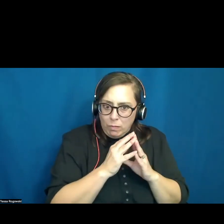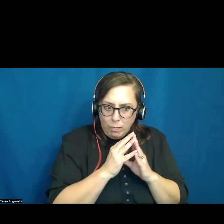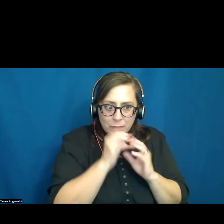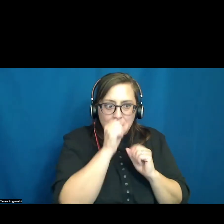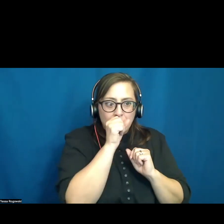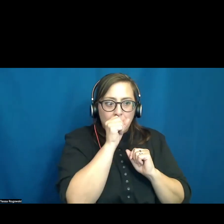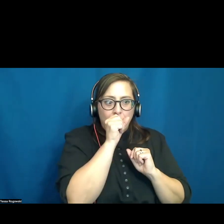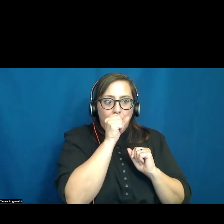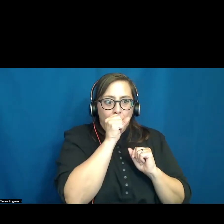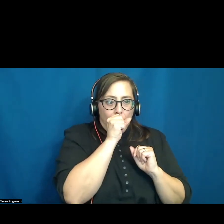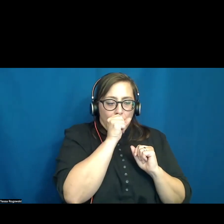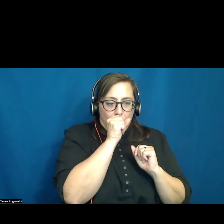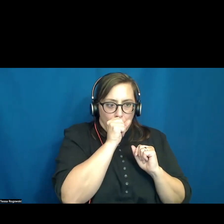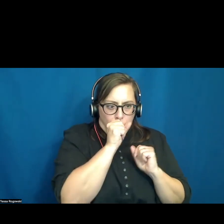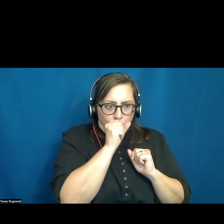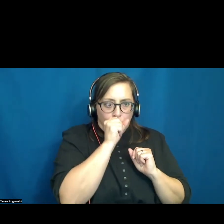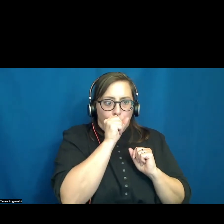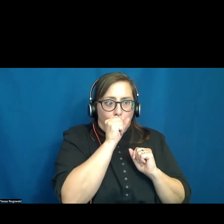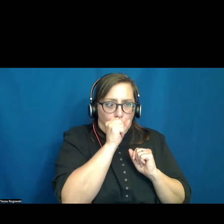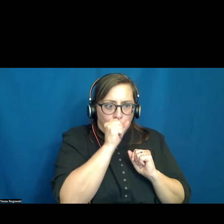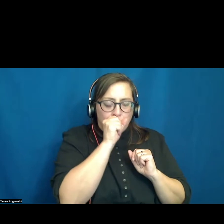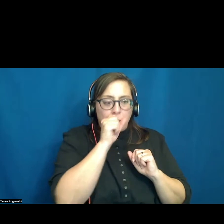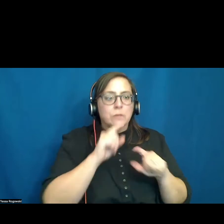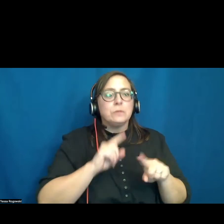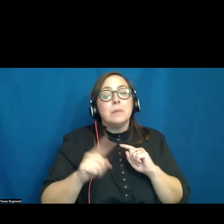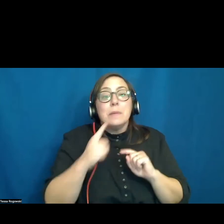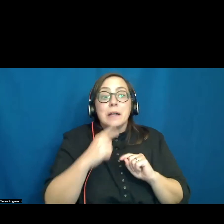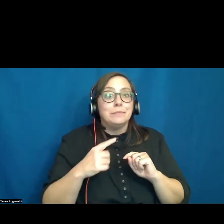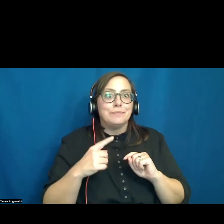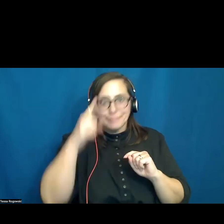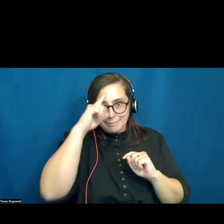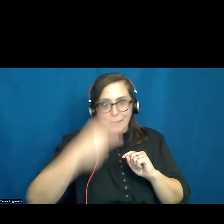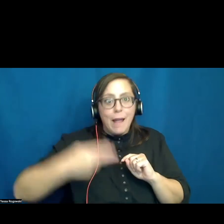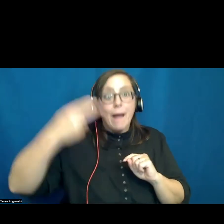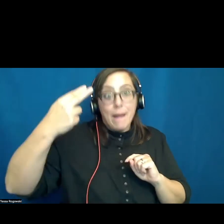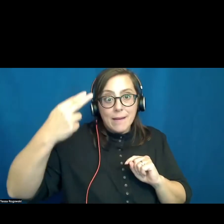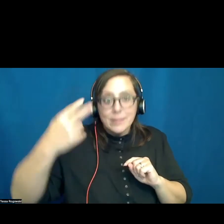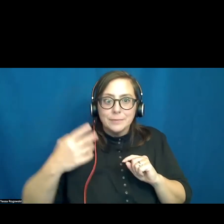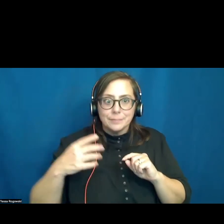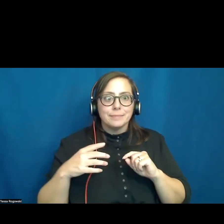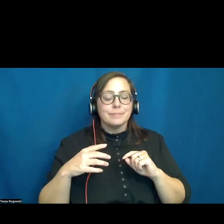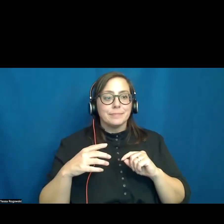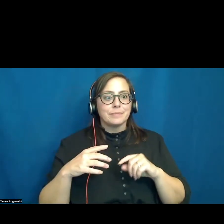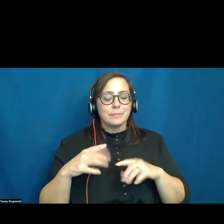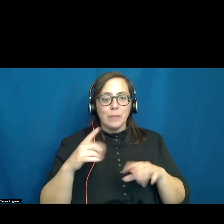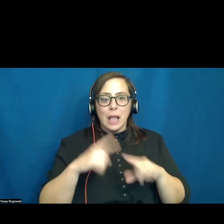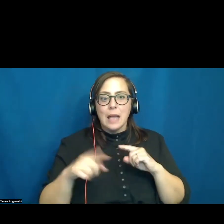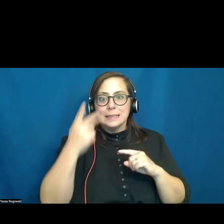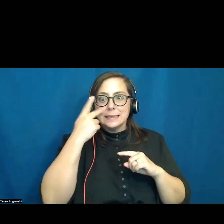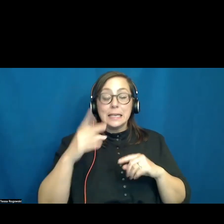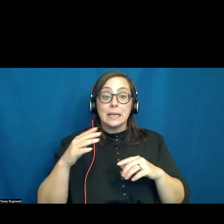what one might see on like a hallucinogenic drug trip, things like halos around